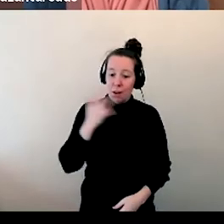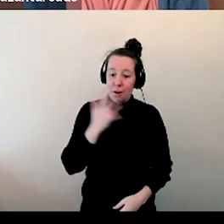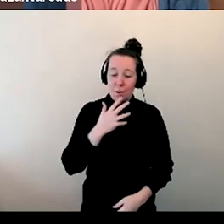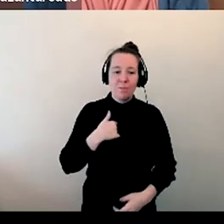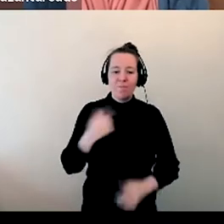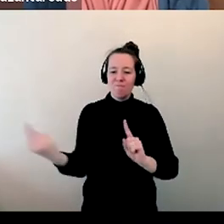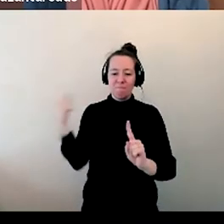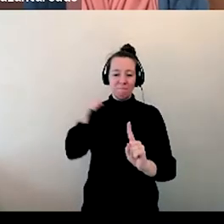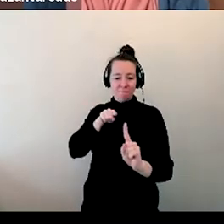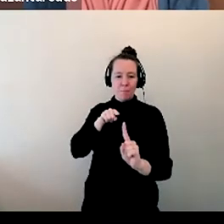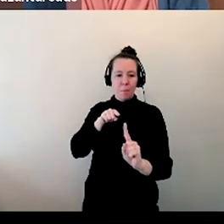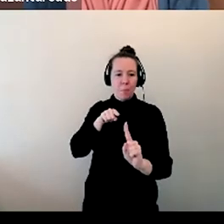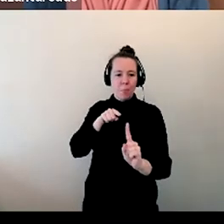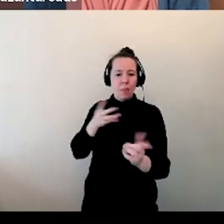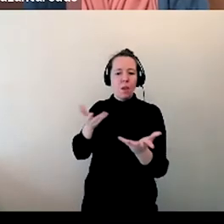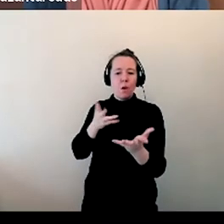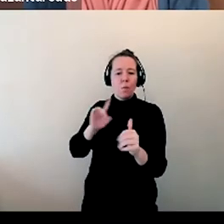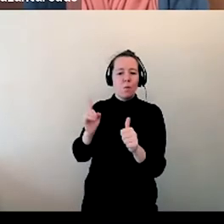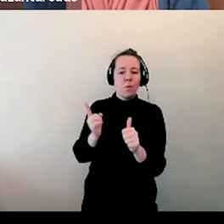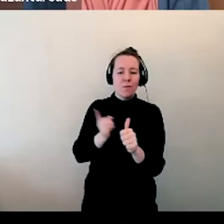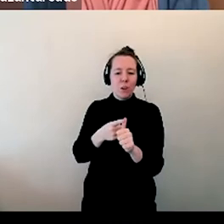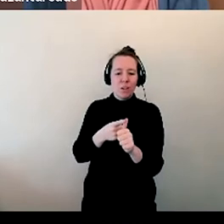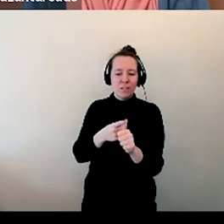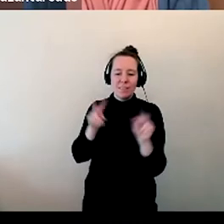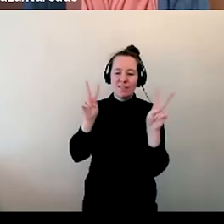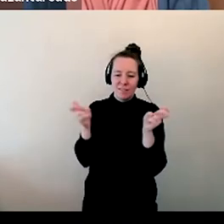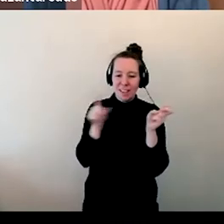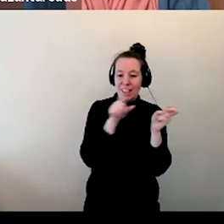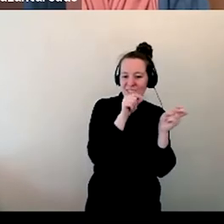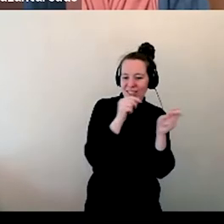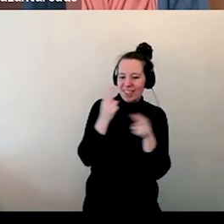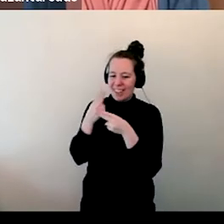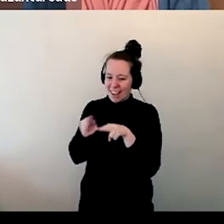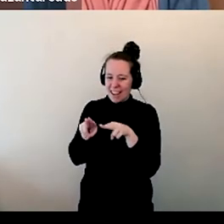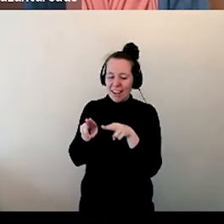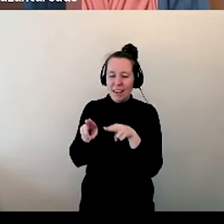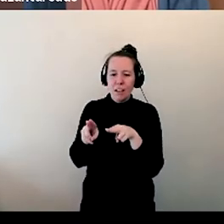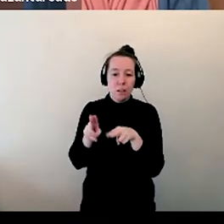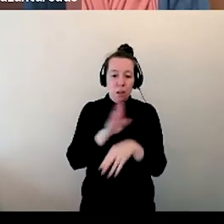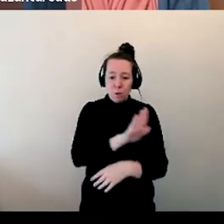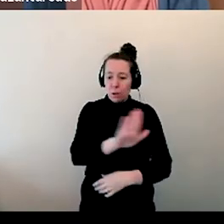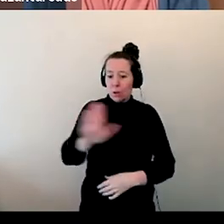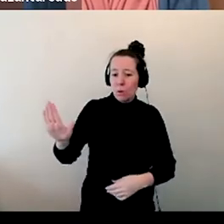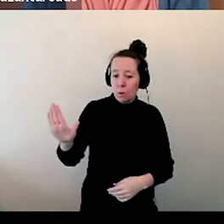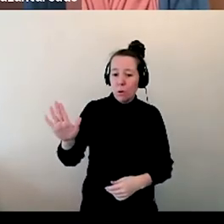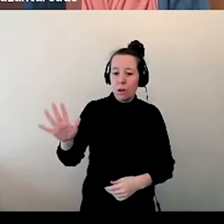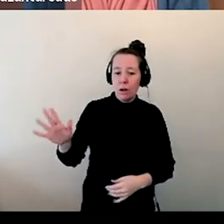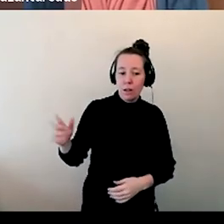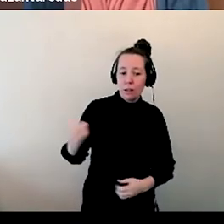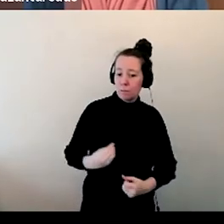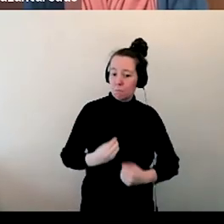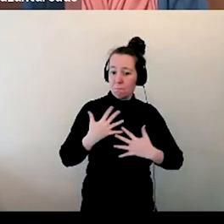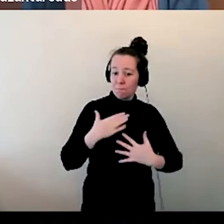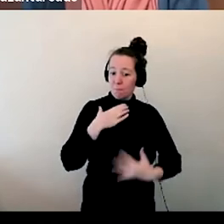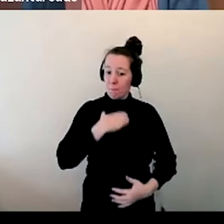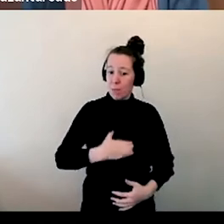earlier on is, you know, what came first, the chicken or the eggs? And also about, I think so, like Lou, for example, I think you talked about what types of books you like,